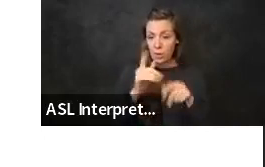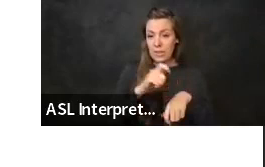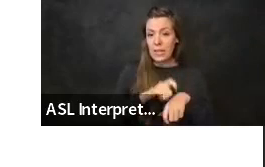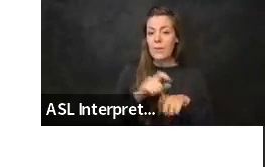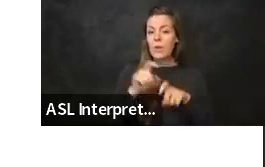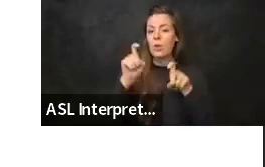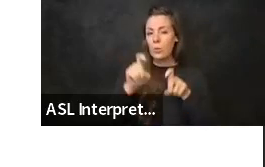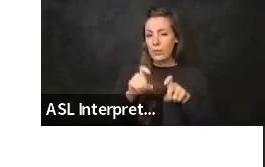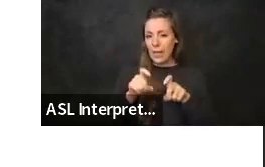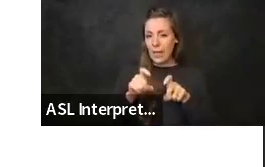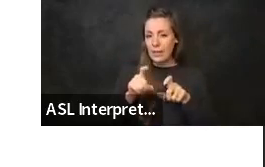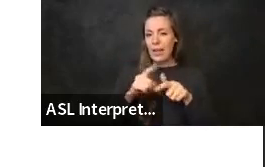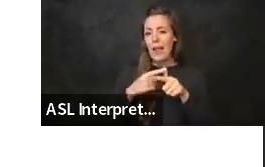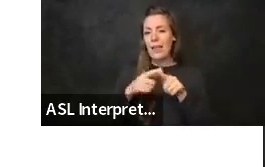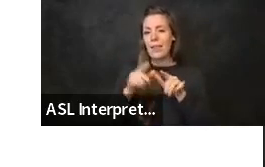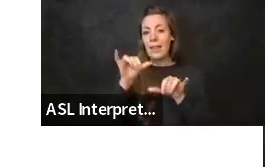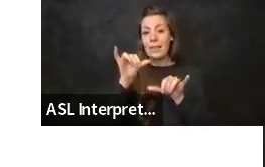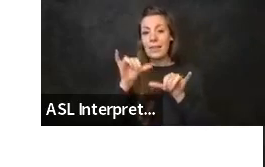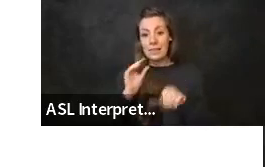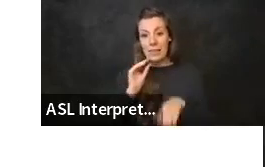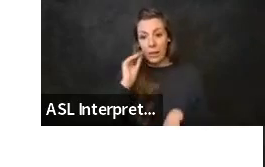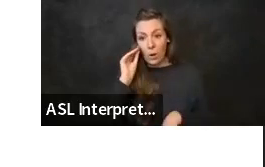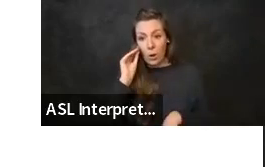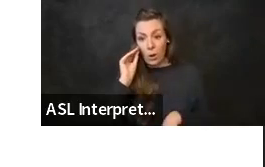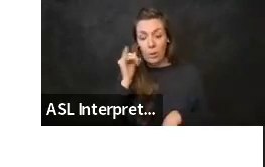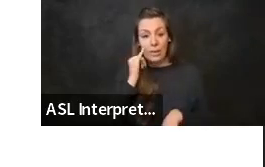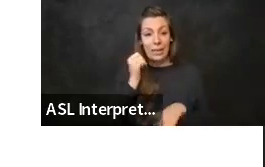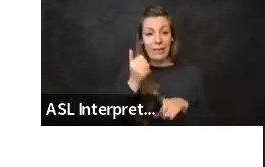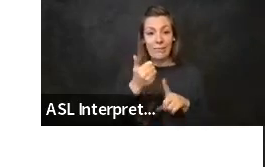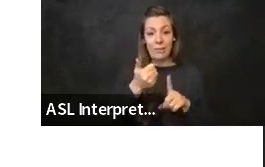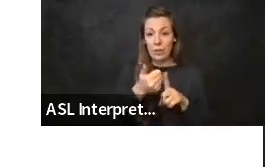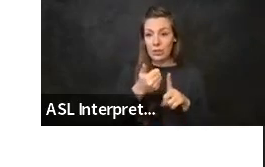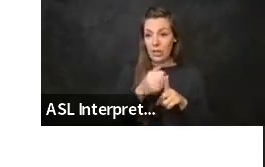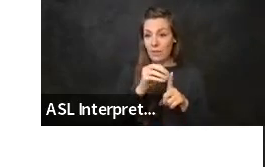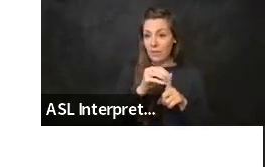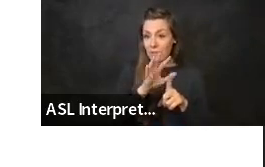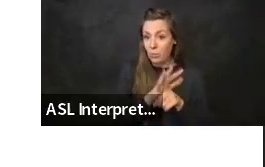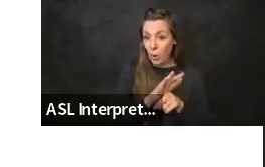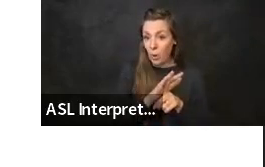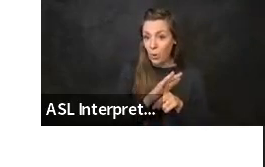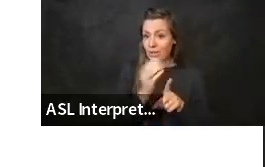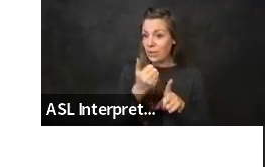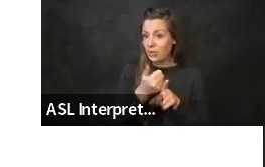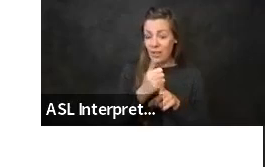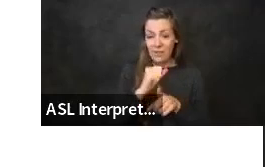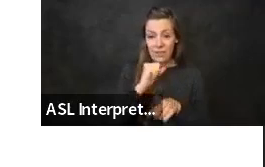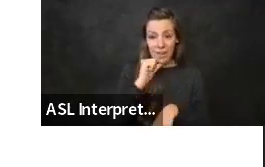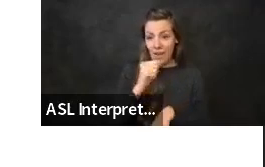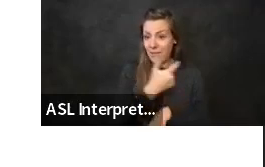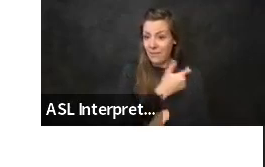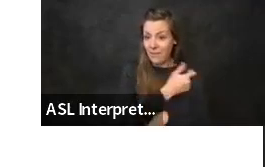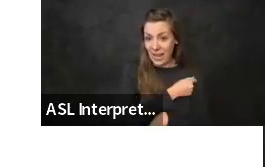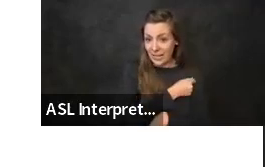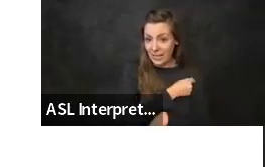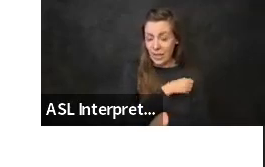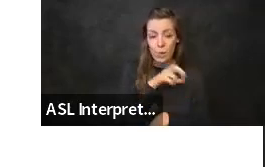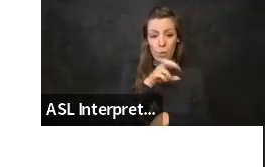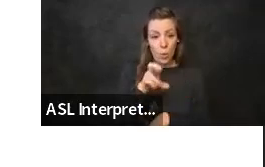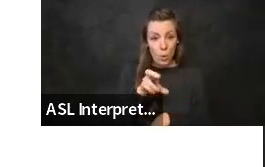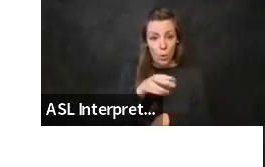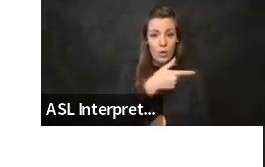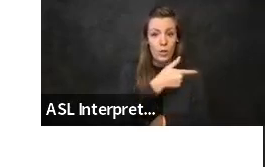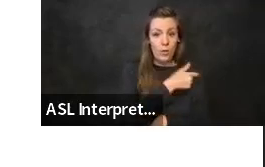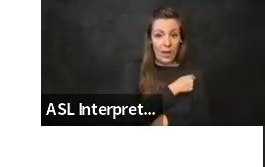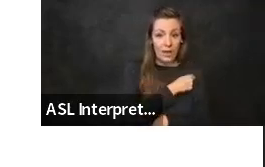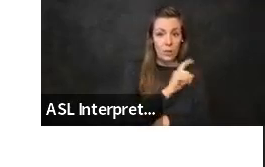and stay home. Now, if you are exposed and you're unvaccinated, or you're vaccinated with the